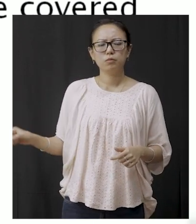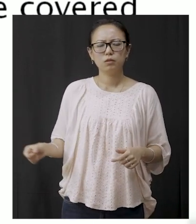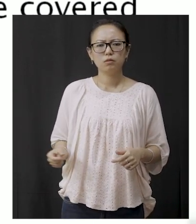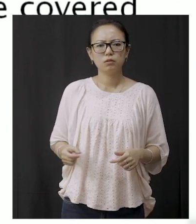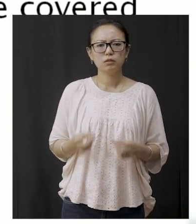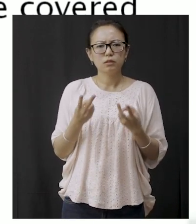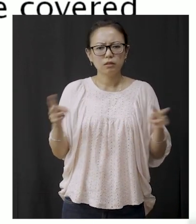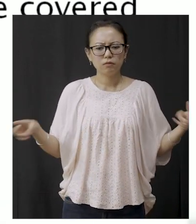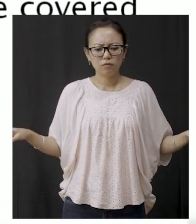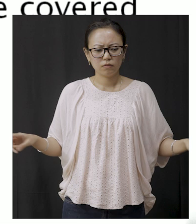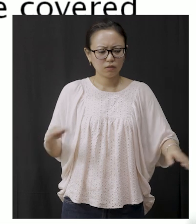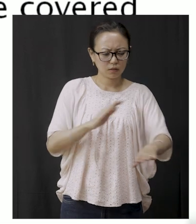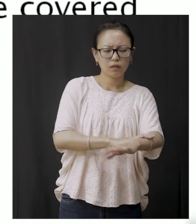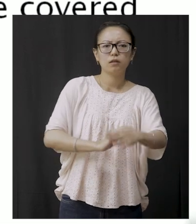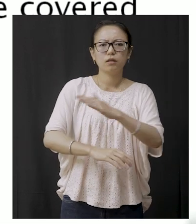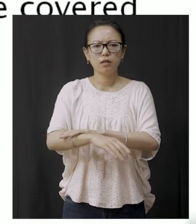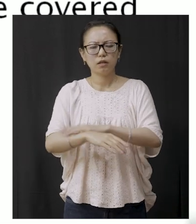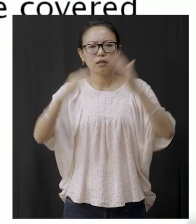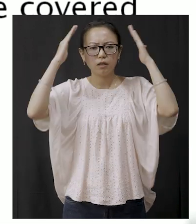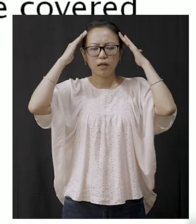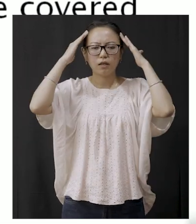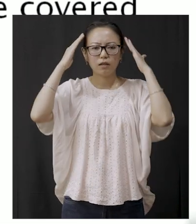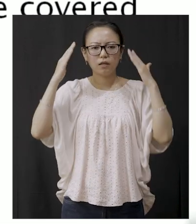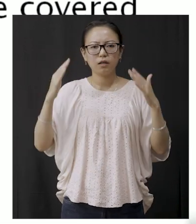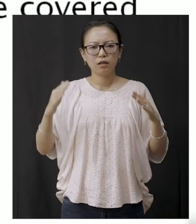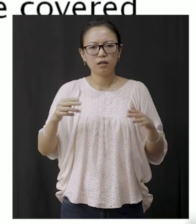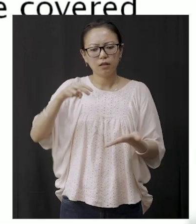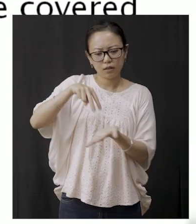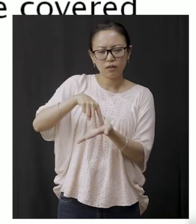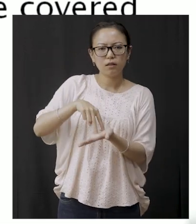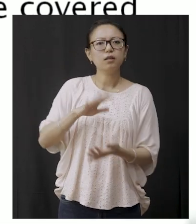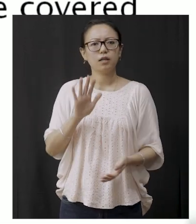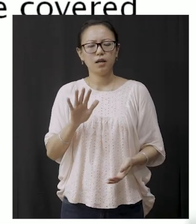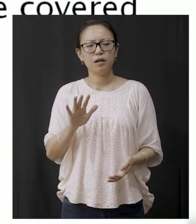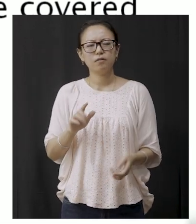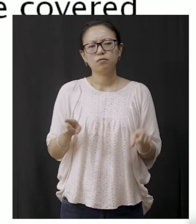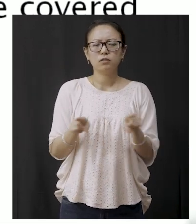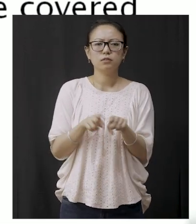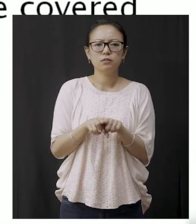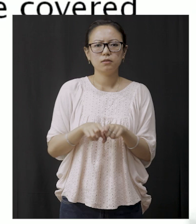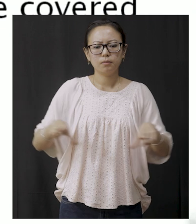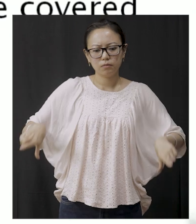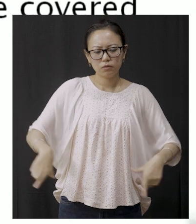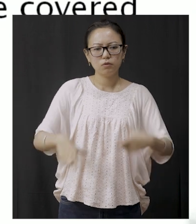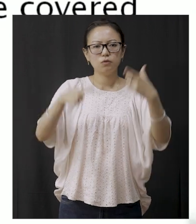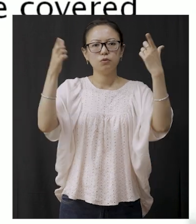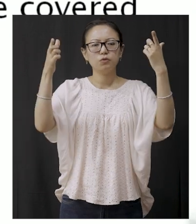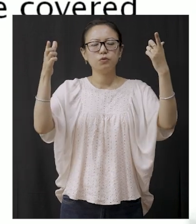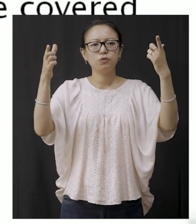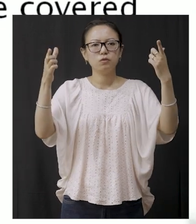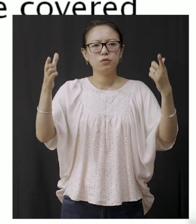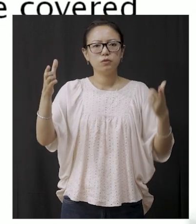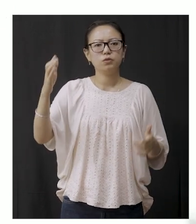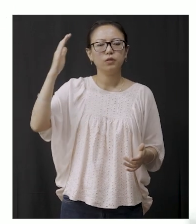body parts. The leaves, this part is called the head, whereas the